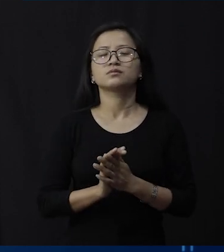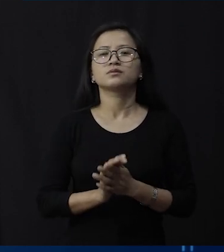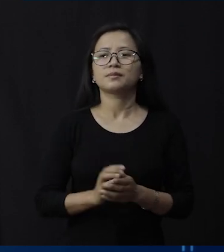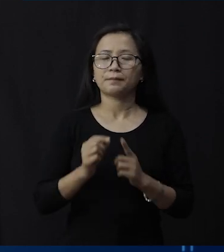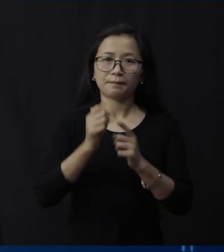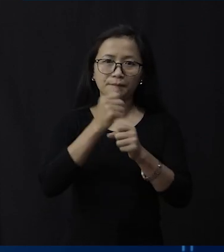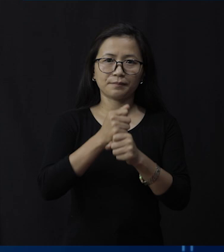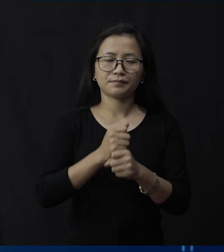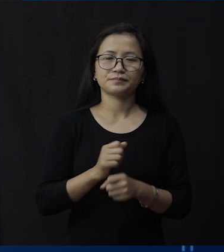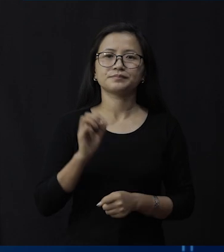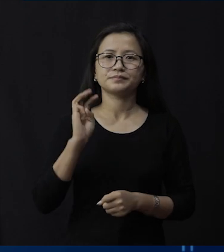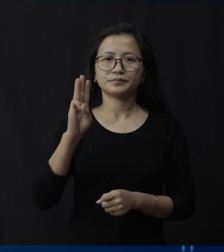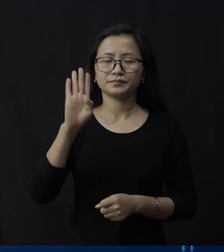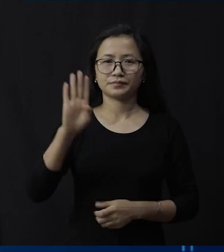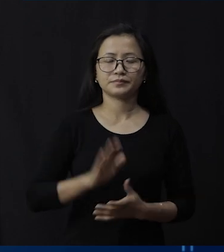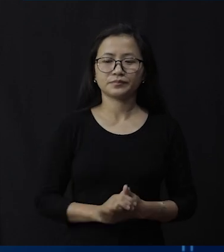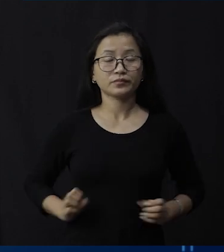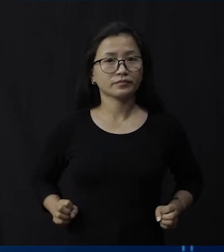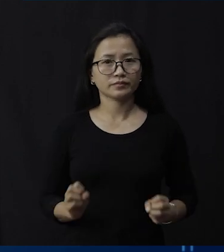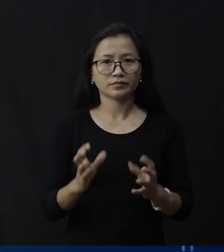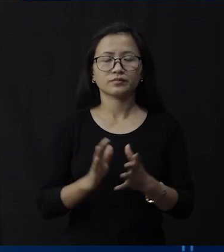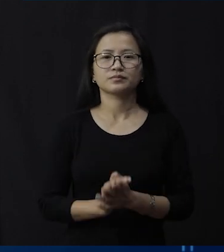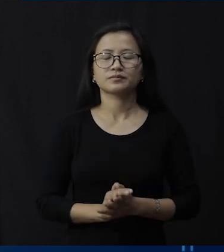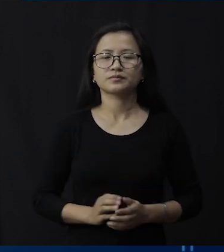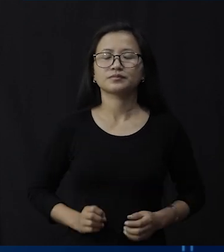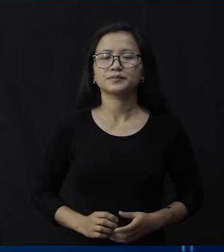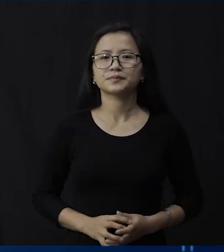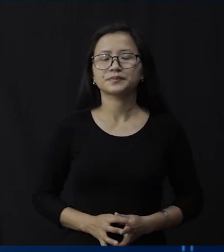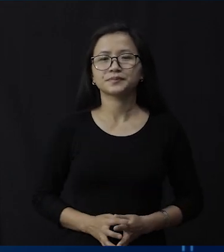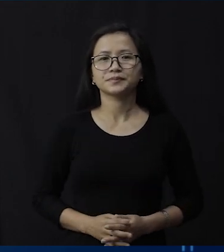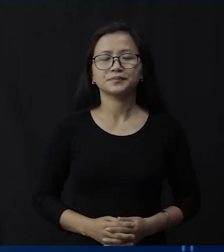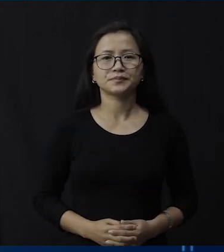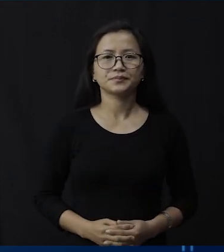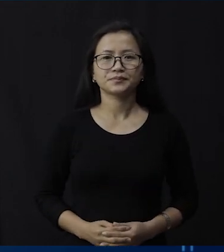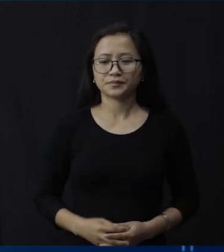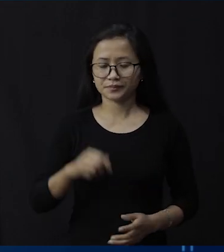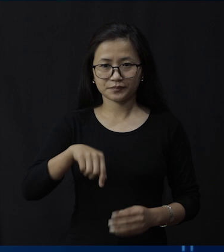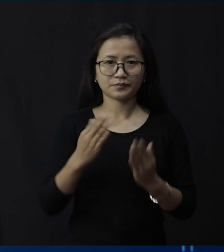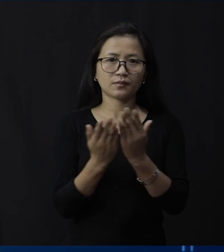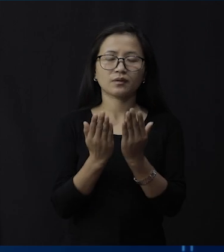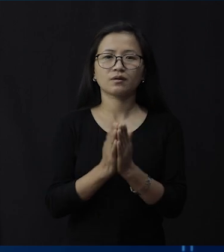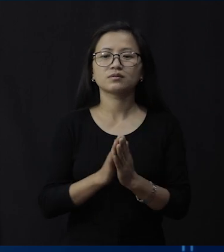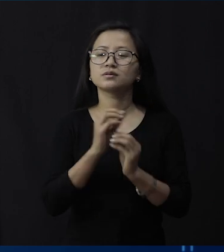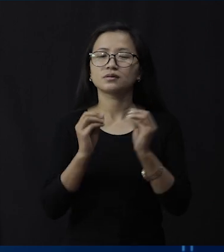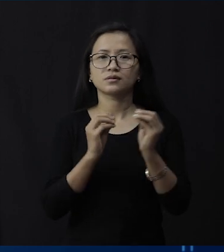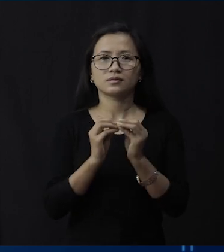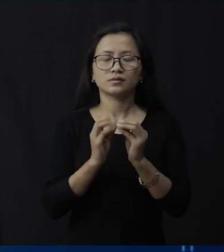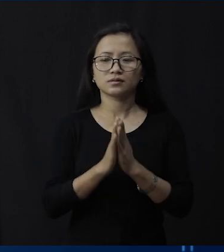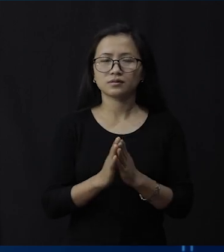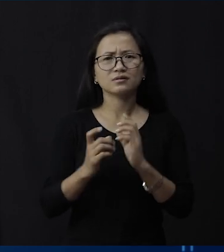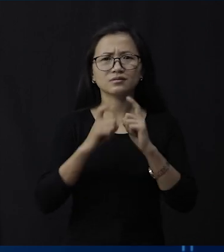page number 34. So if you're ready, let's begin. So this lesson is about